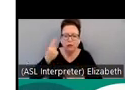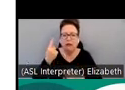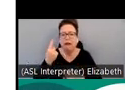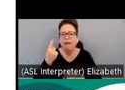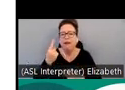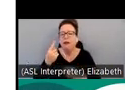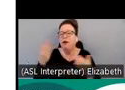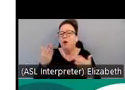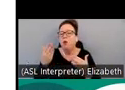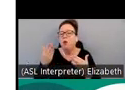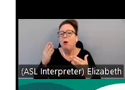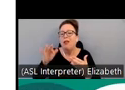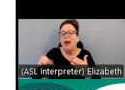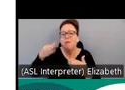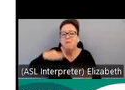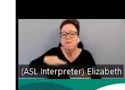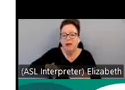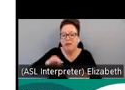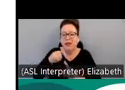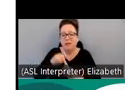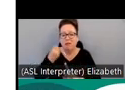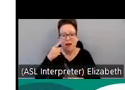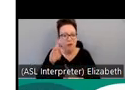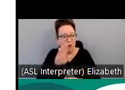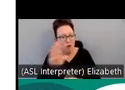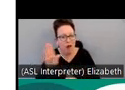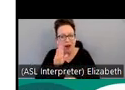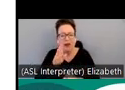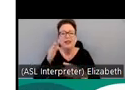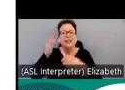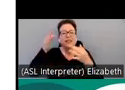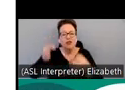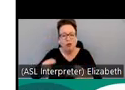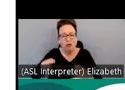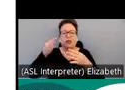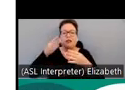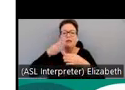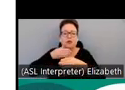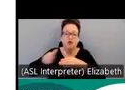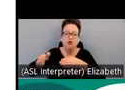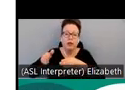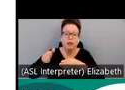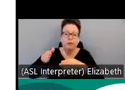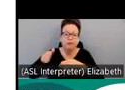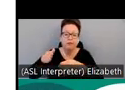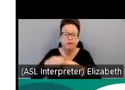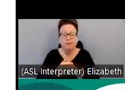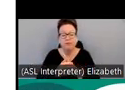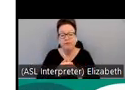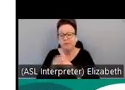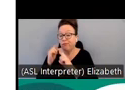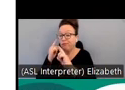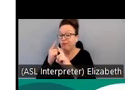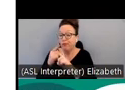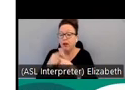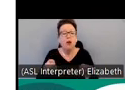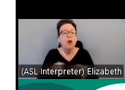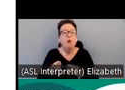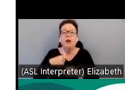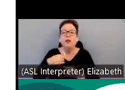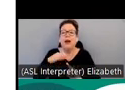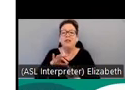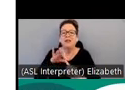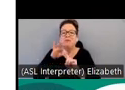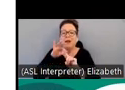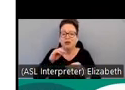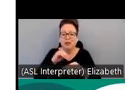what the benefit impact is to their chosen career path. And we have specialty counselors as well.